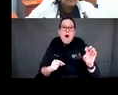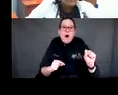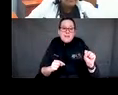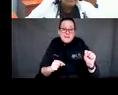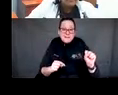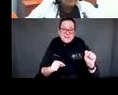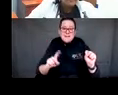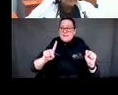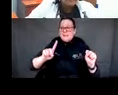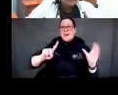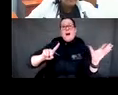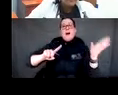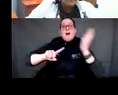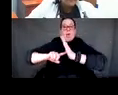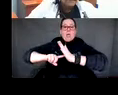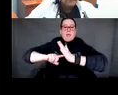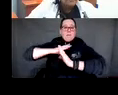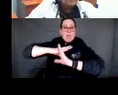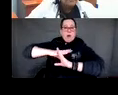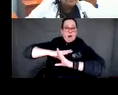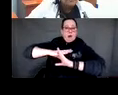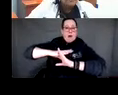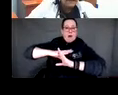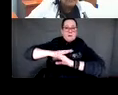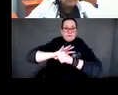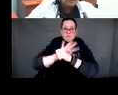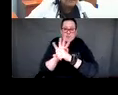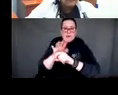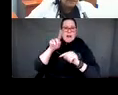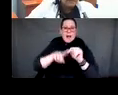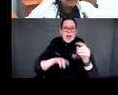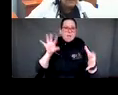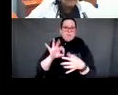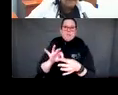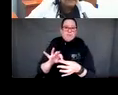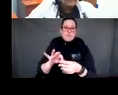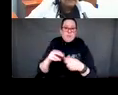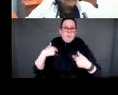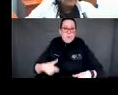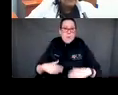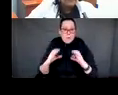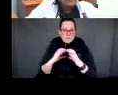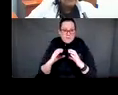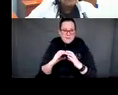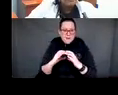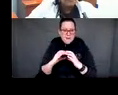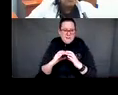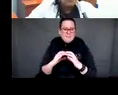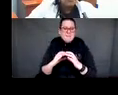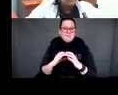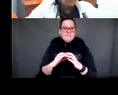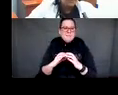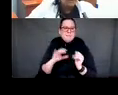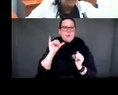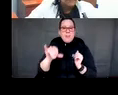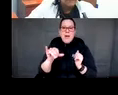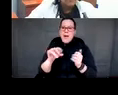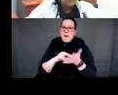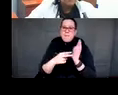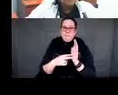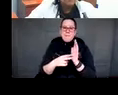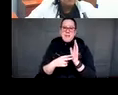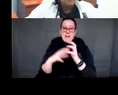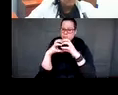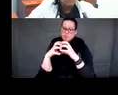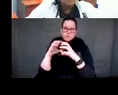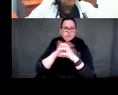spike protein from being able to attach onto cells. And in that sense, the virus is what we call neutralized, because